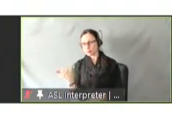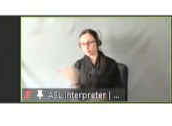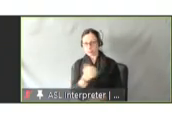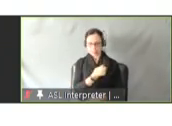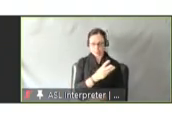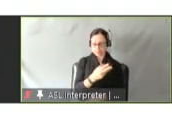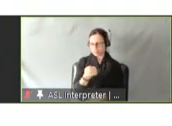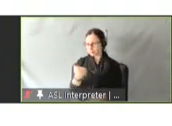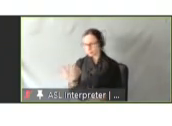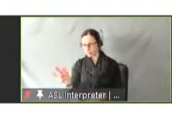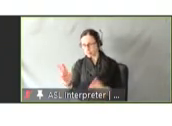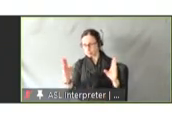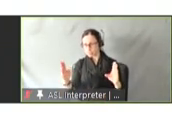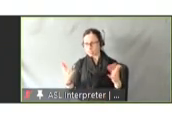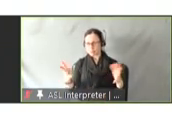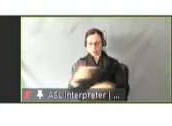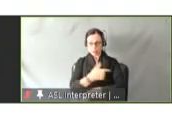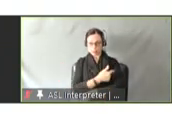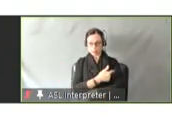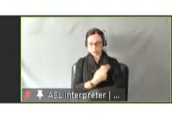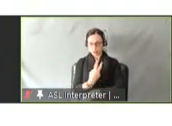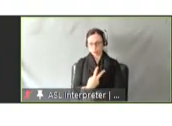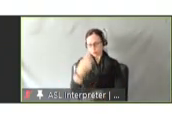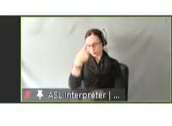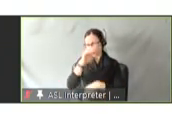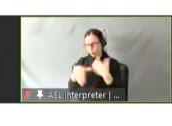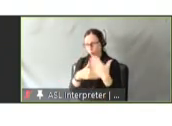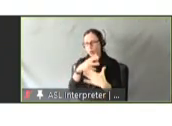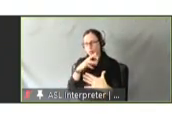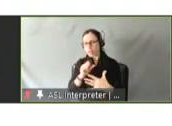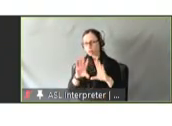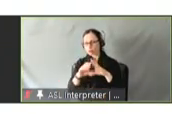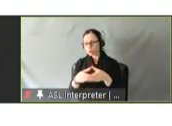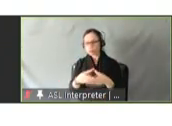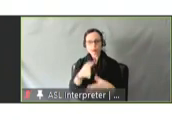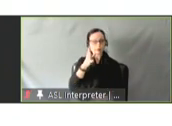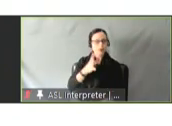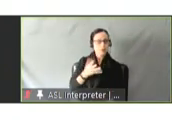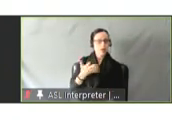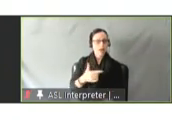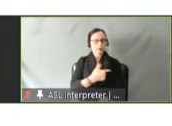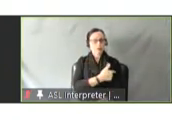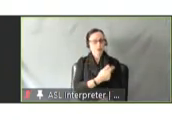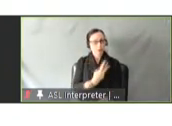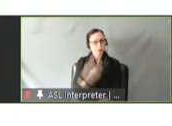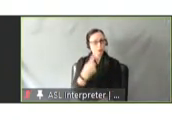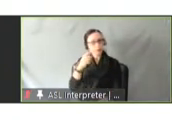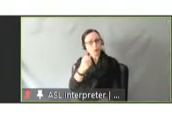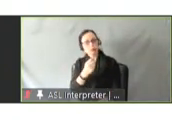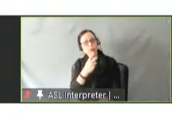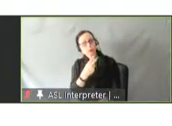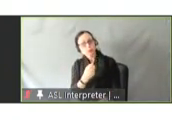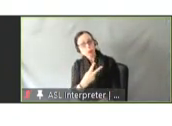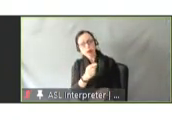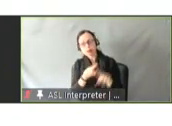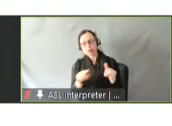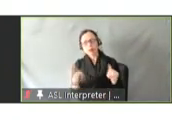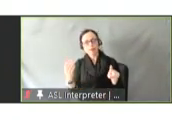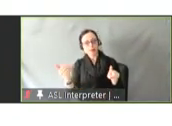17, after dose two for all age groups, and in females, after dose two for age 12 to 15 and 16